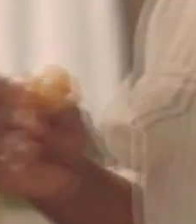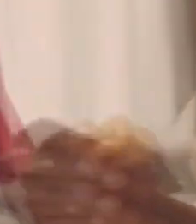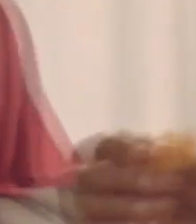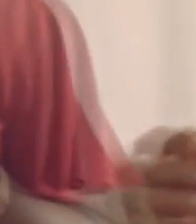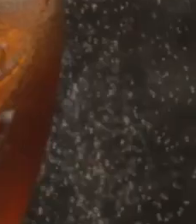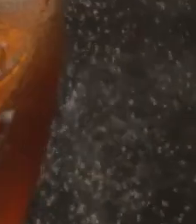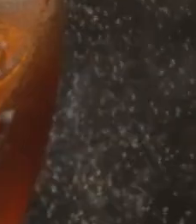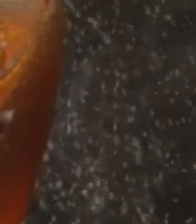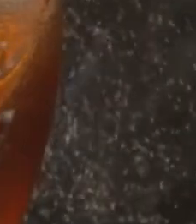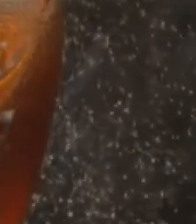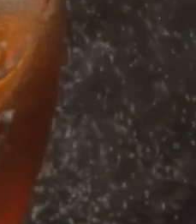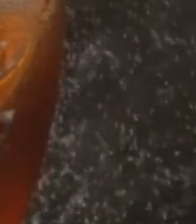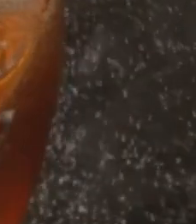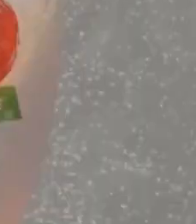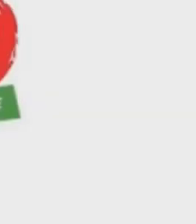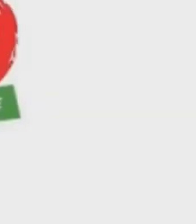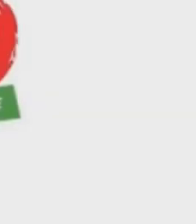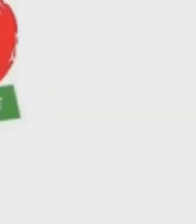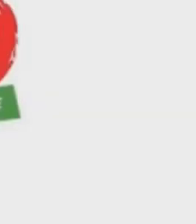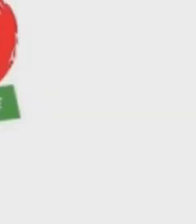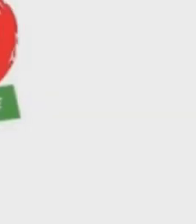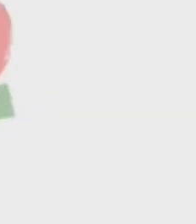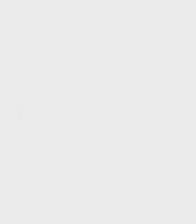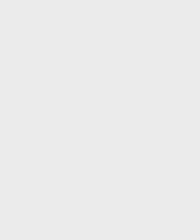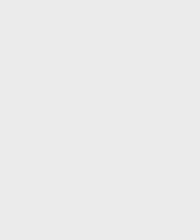Coca-Cola, taste the simple joys.